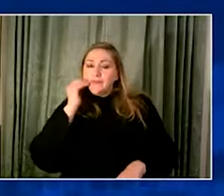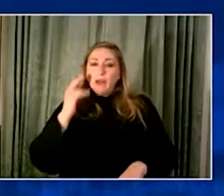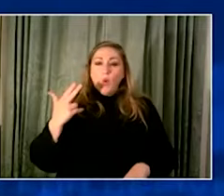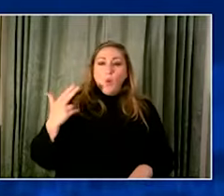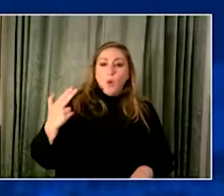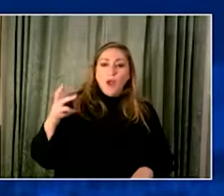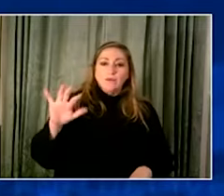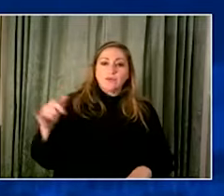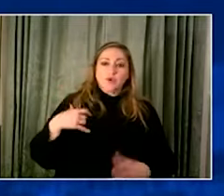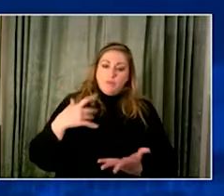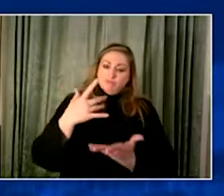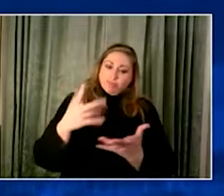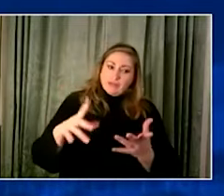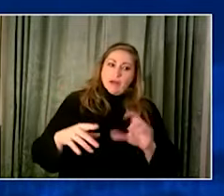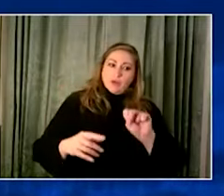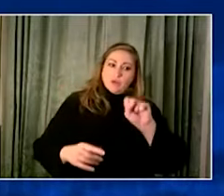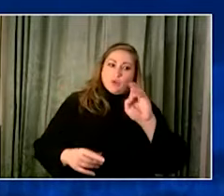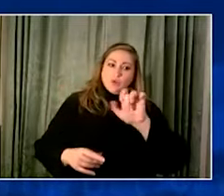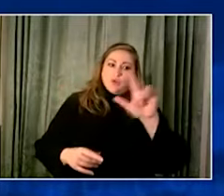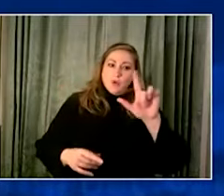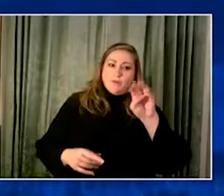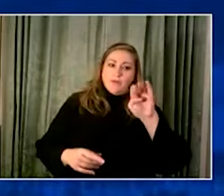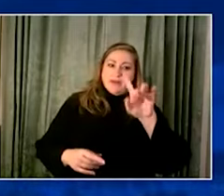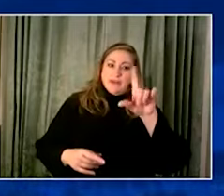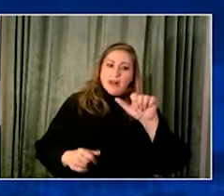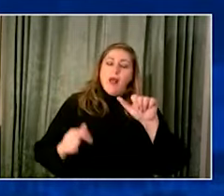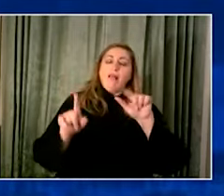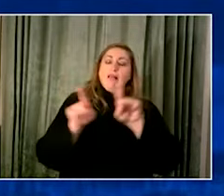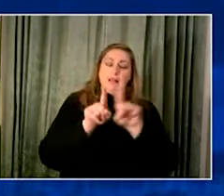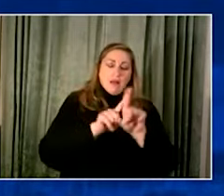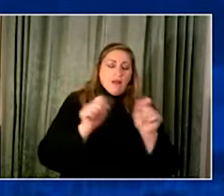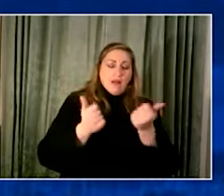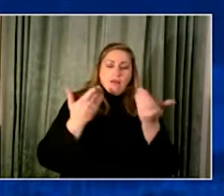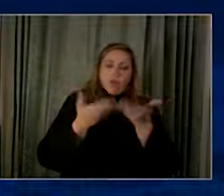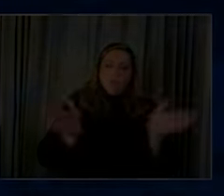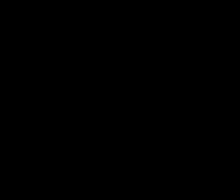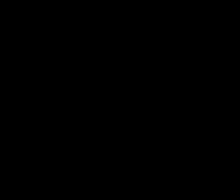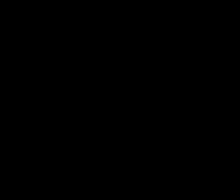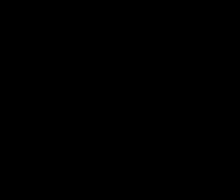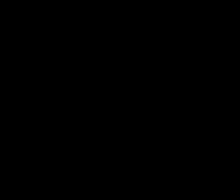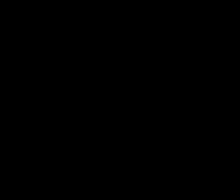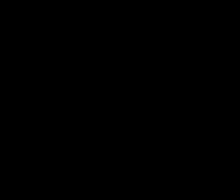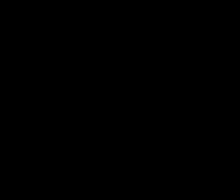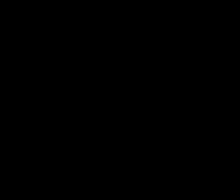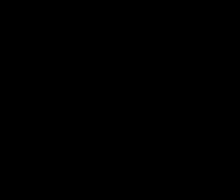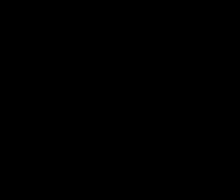treating social media like other public health hazards, and it must stop.